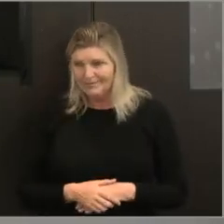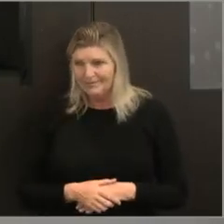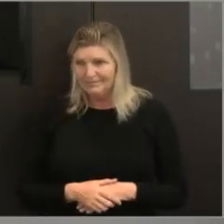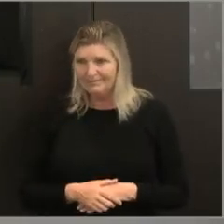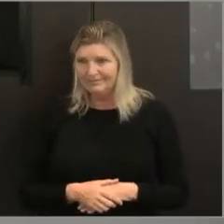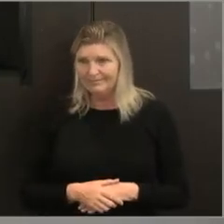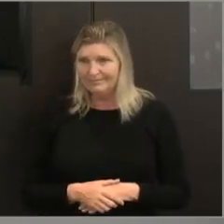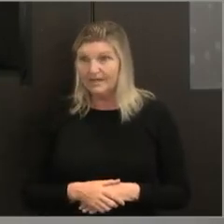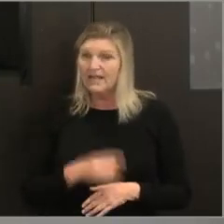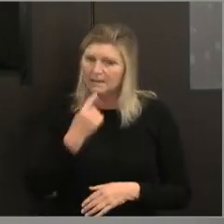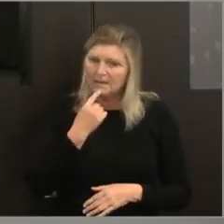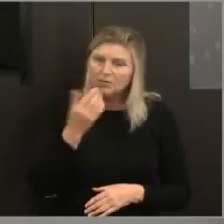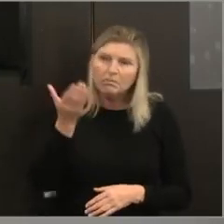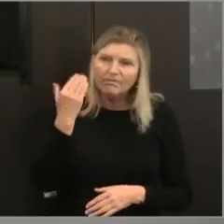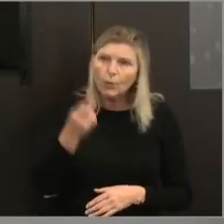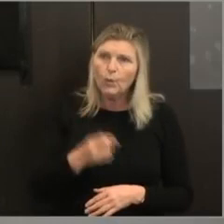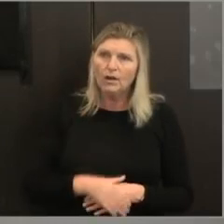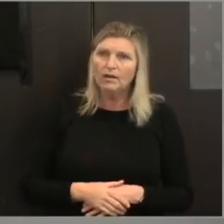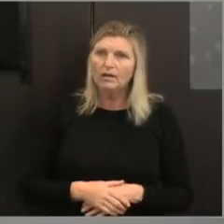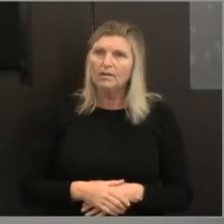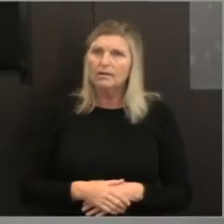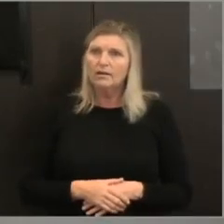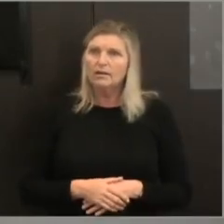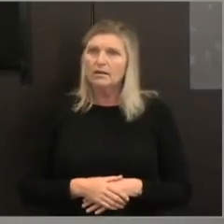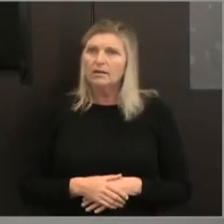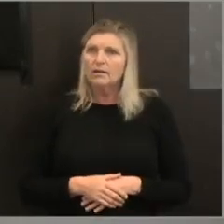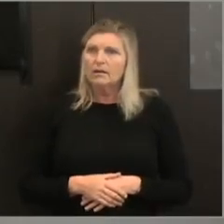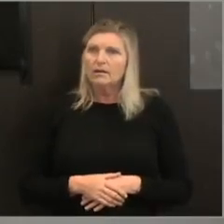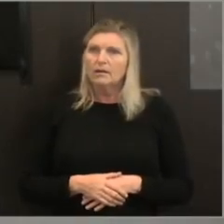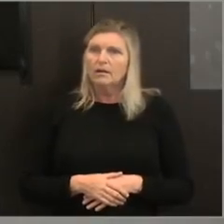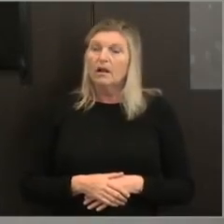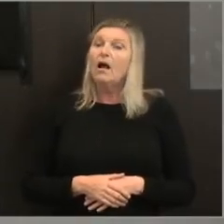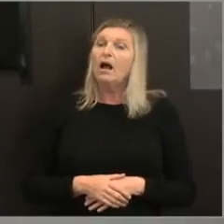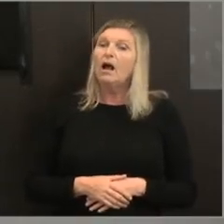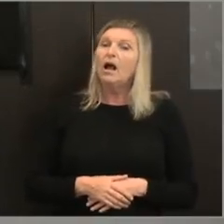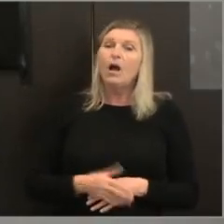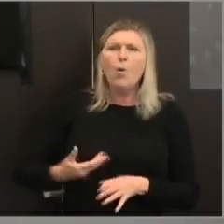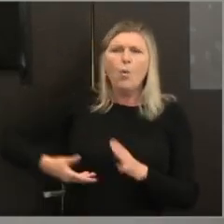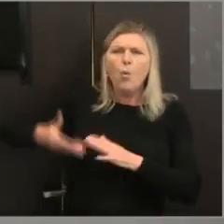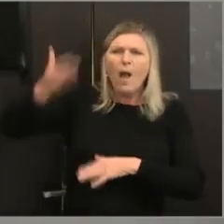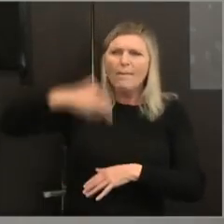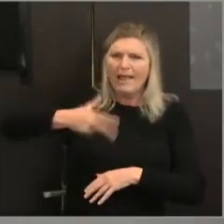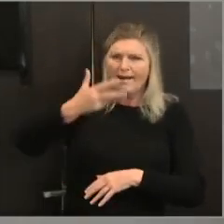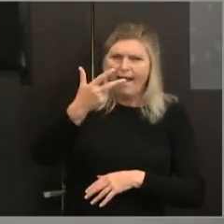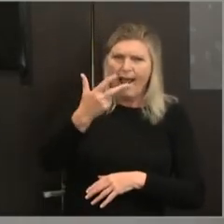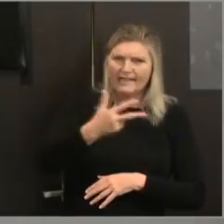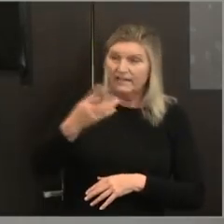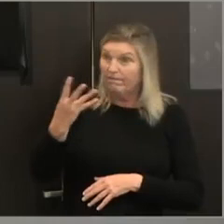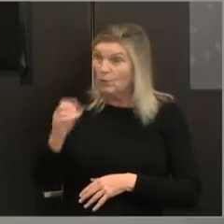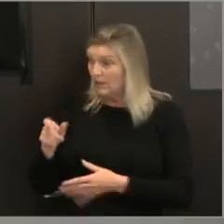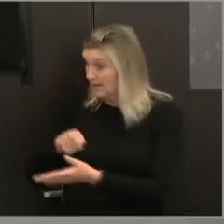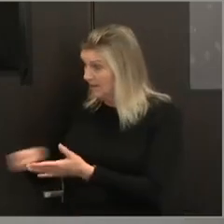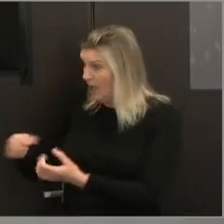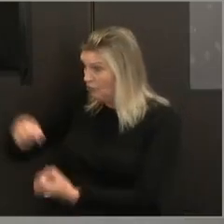As referred to earlier in the brief, it was the base of relationships envisaged in te tiriti in 1840.